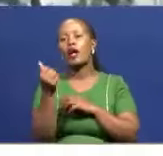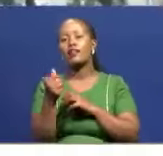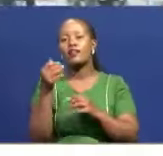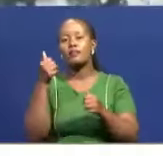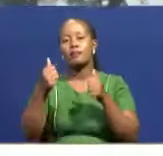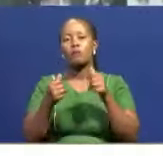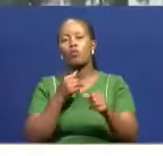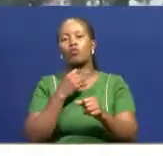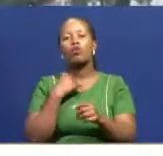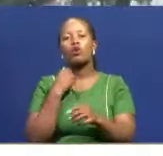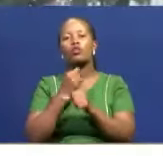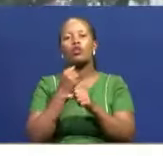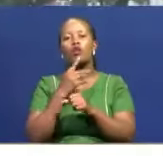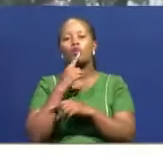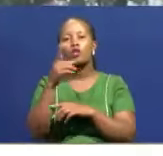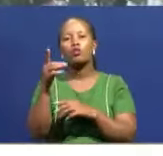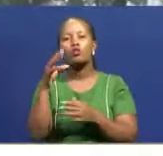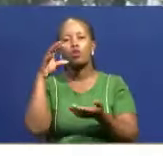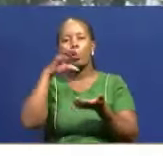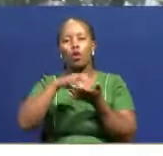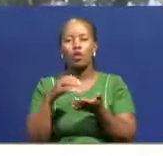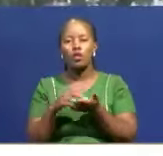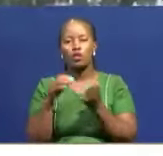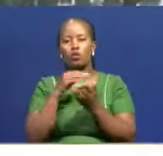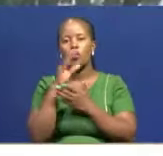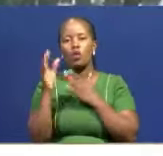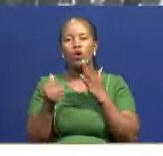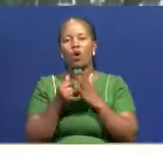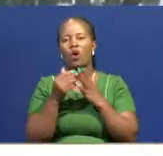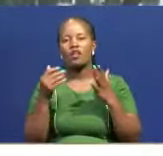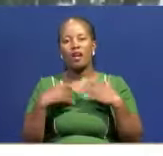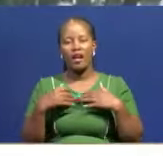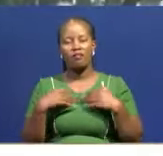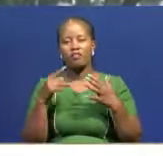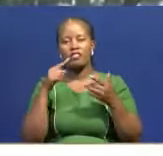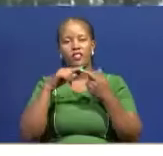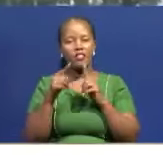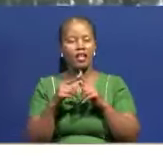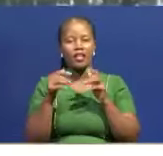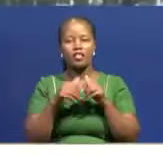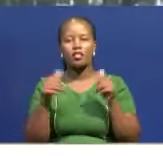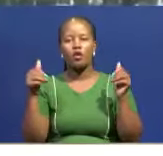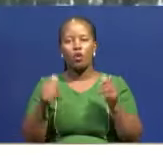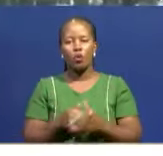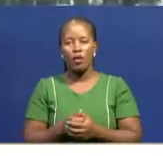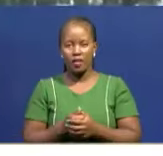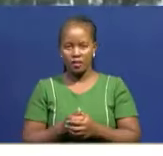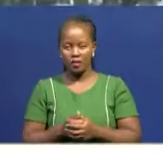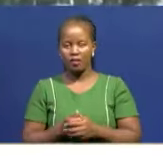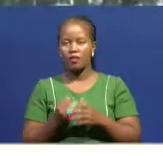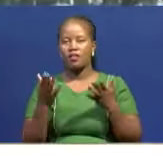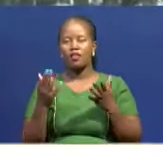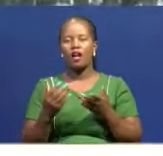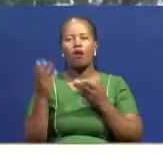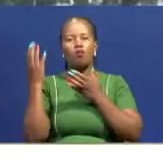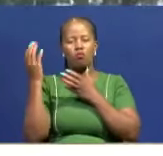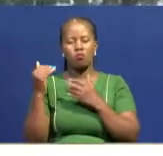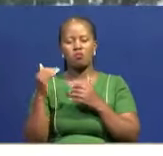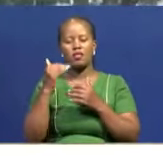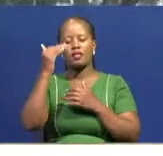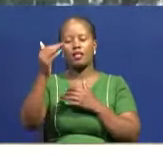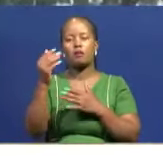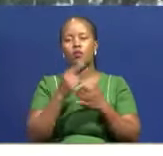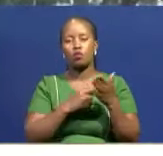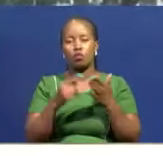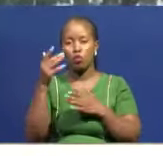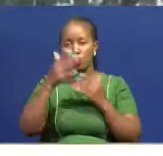of making sure the condition of the pitch is up to an acceptable standard. Looking forward to this coming weekend. So every week with